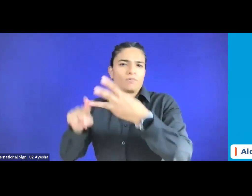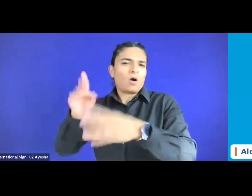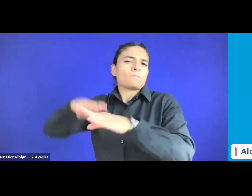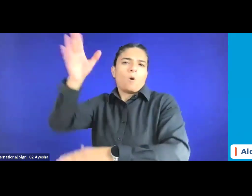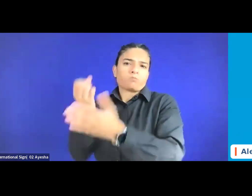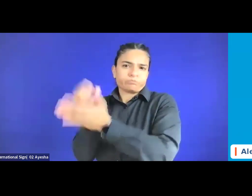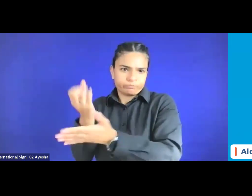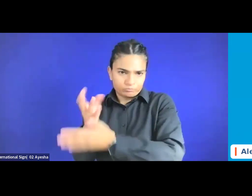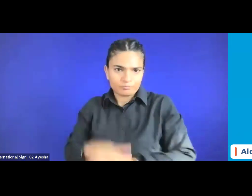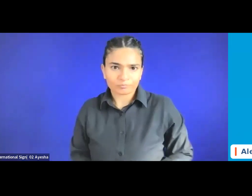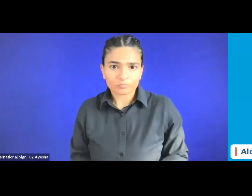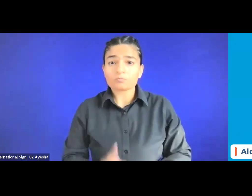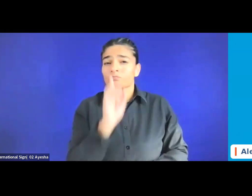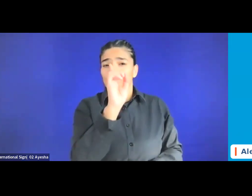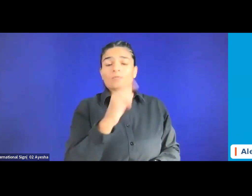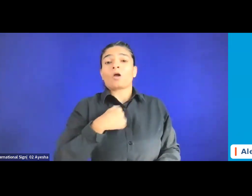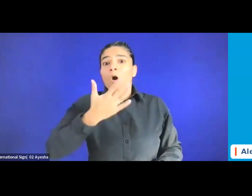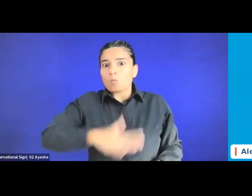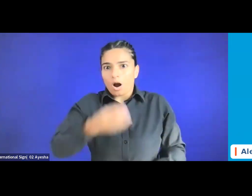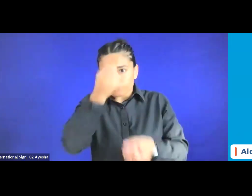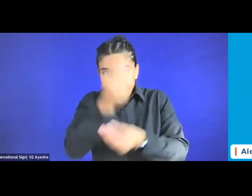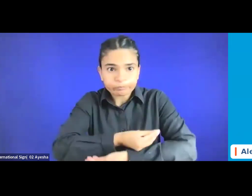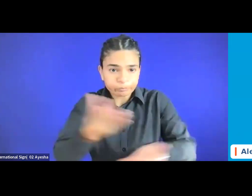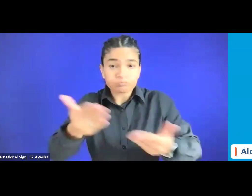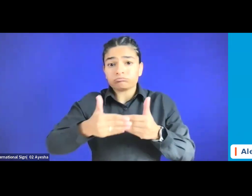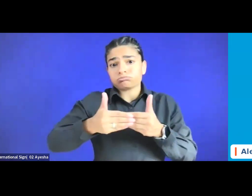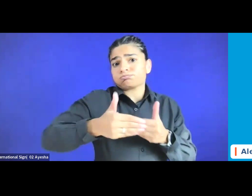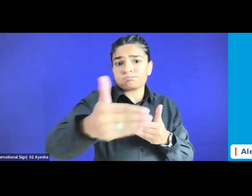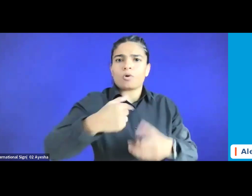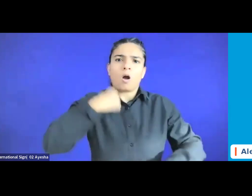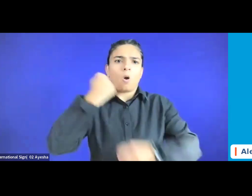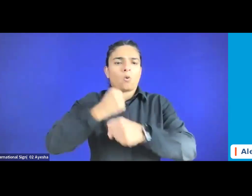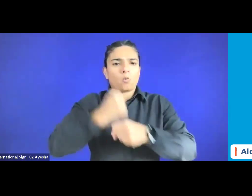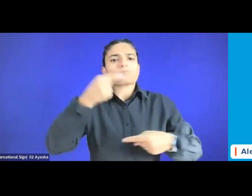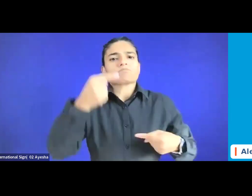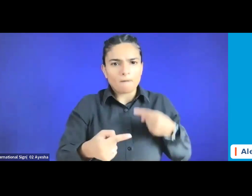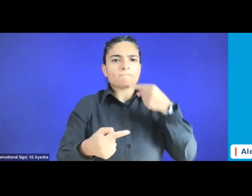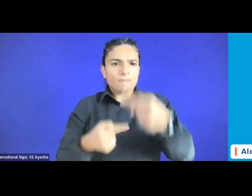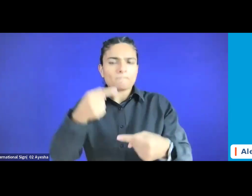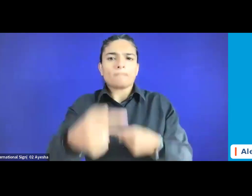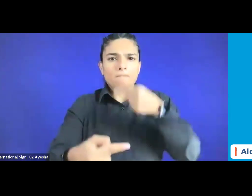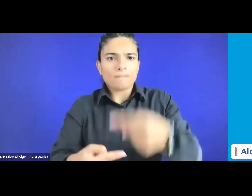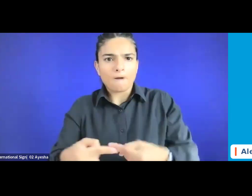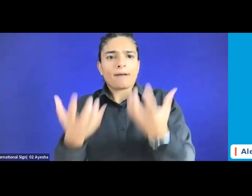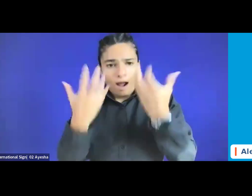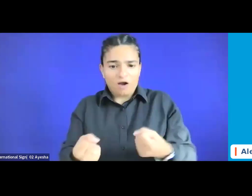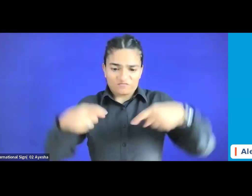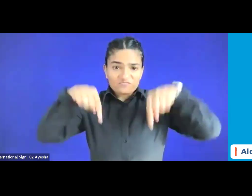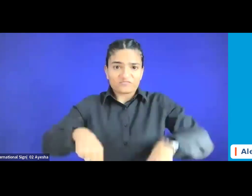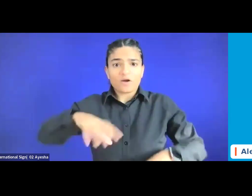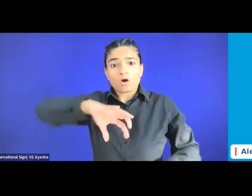will have studies in Moldova, in Nepal, in Nigeria, in